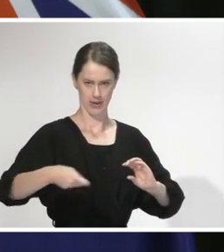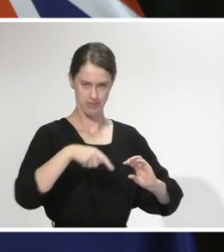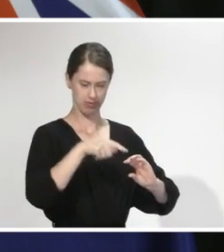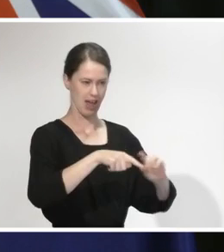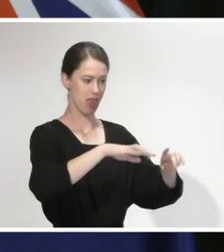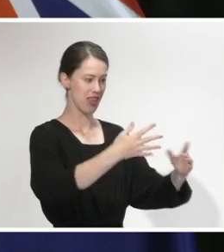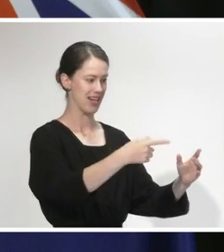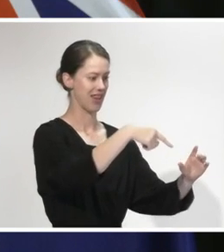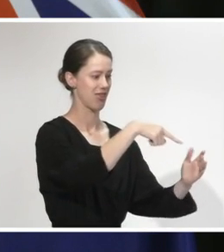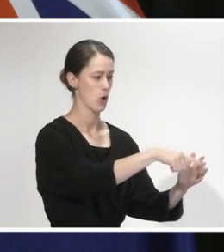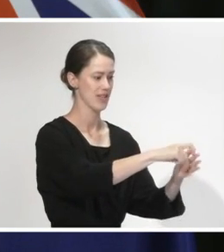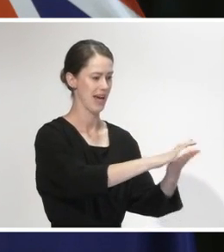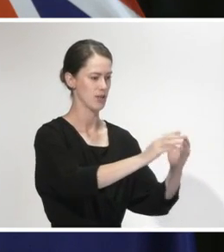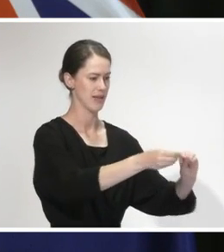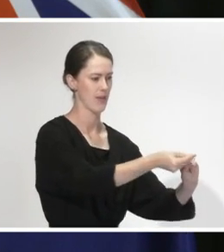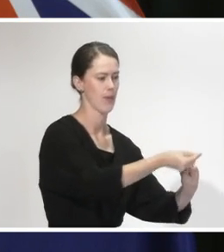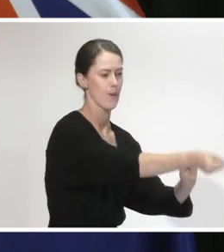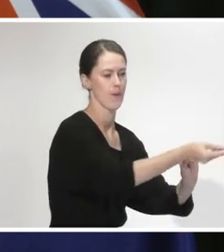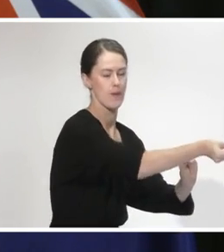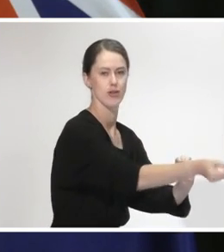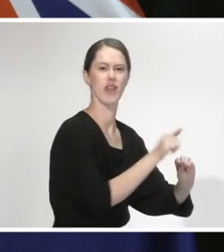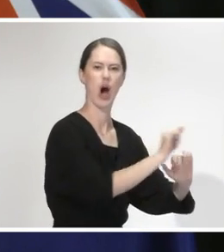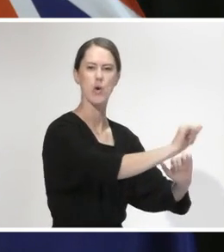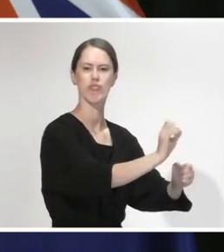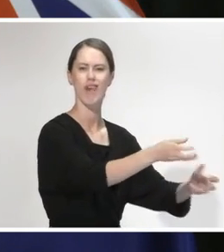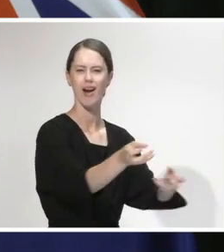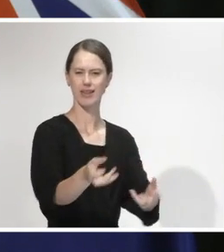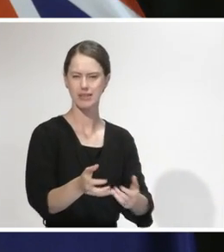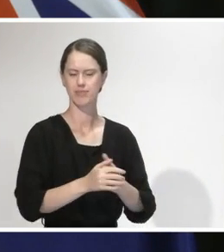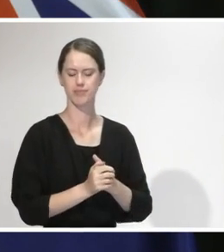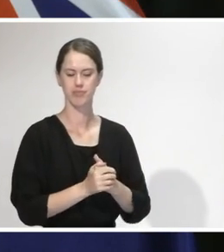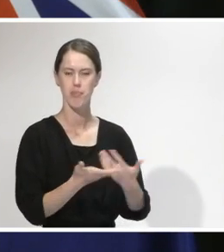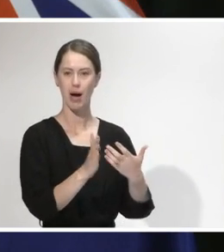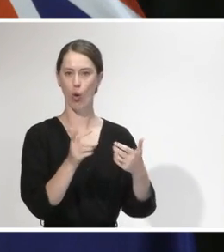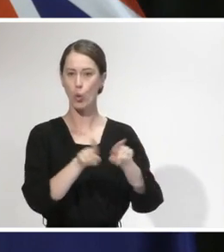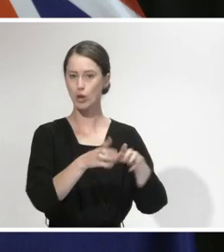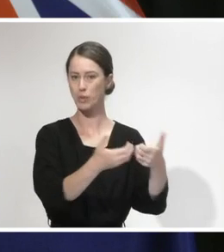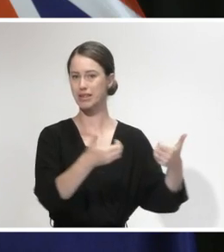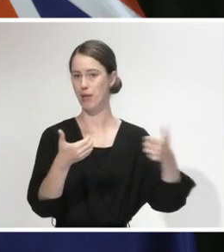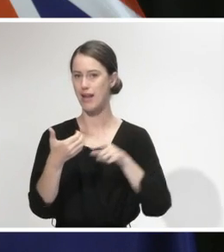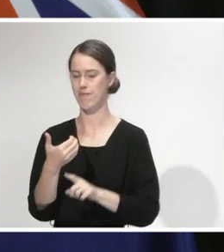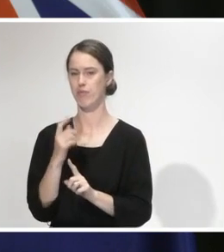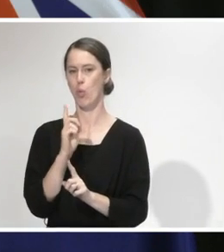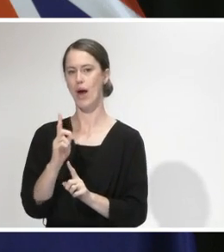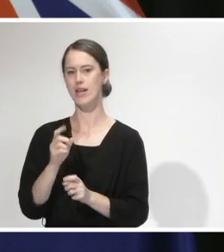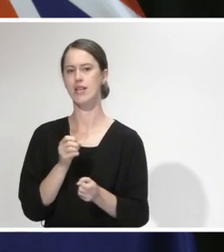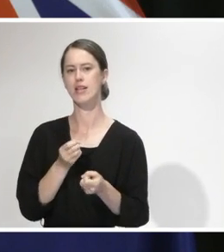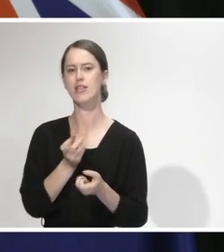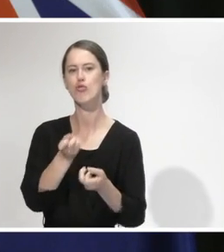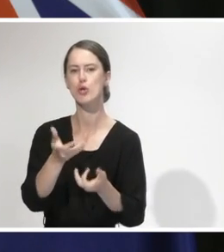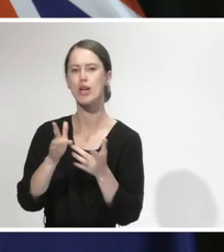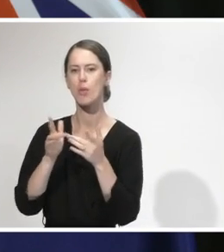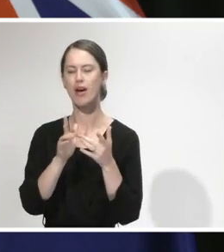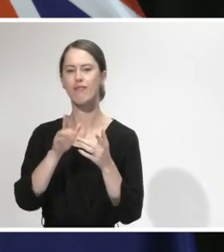they distribute on to the providers in their area. And then separately, there's a single distribution network